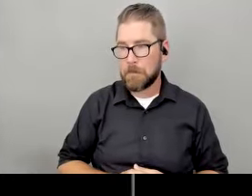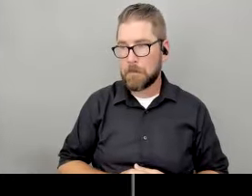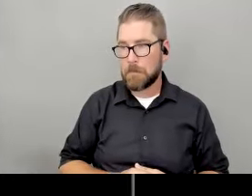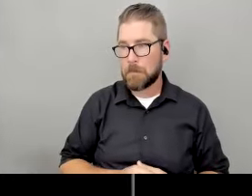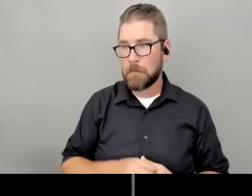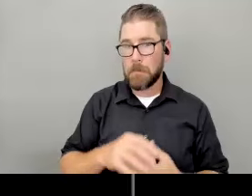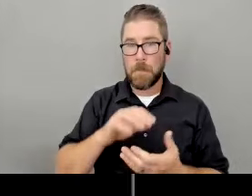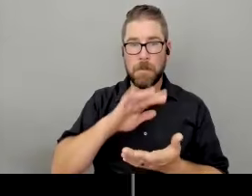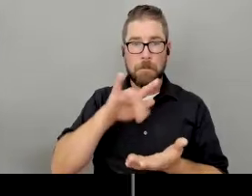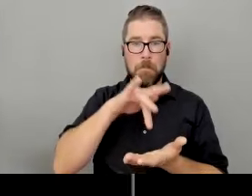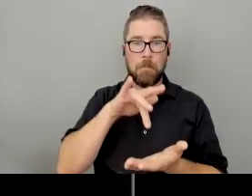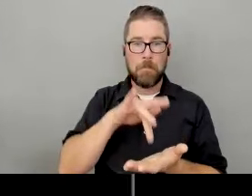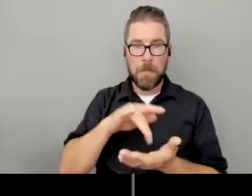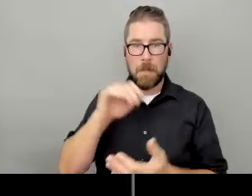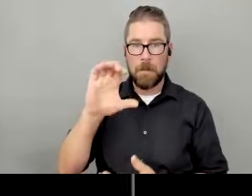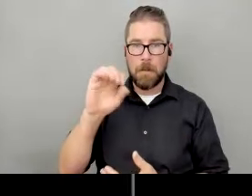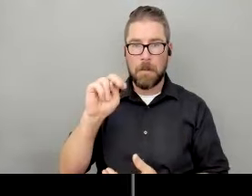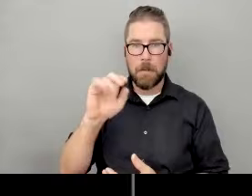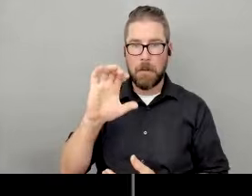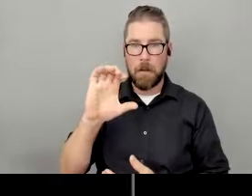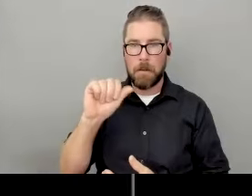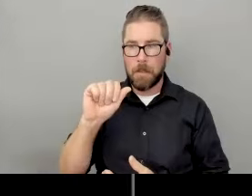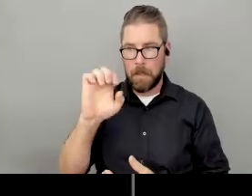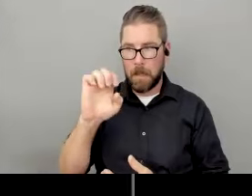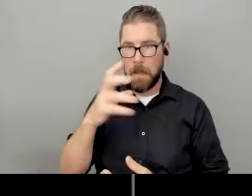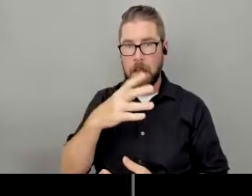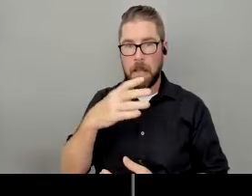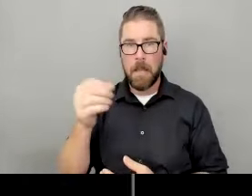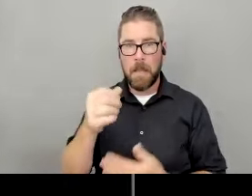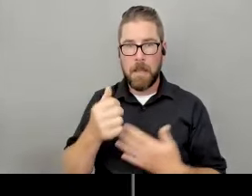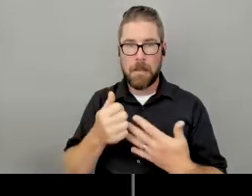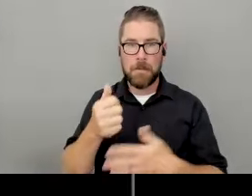middle concave and superior concave are part of the ethmoid.